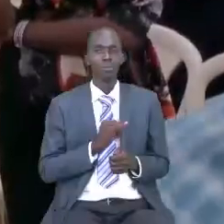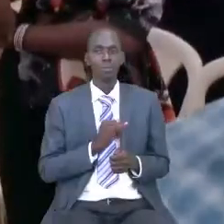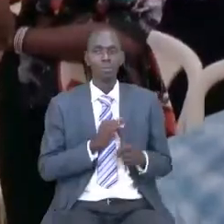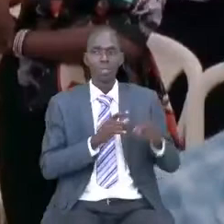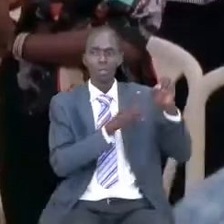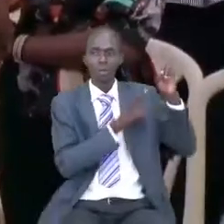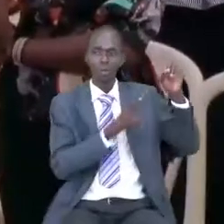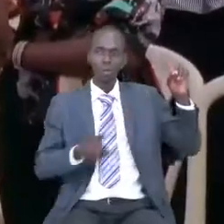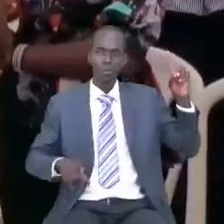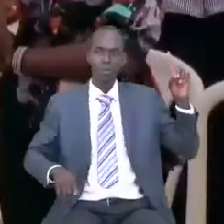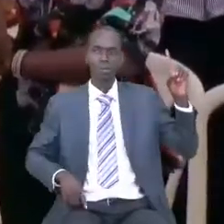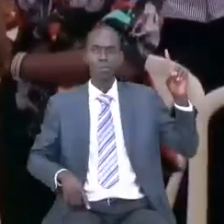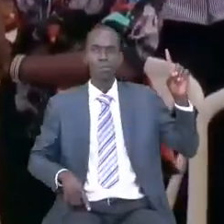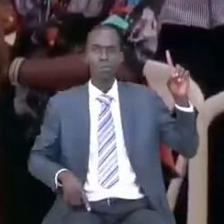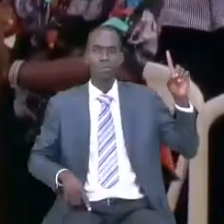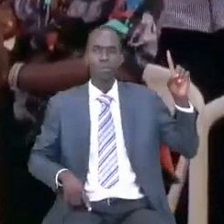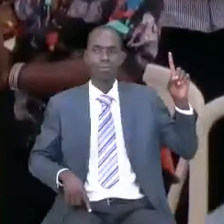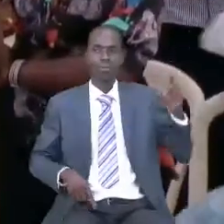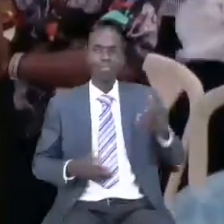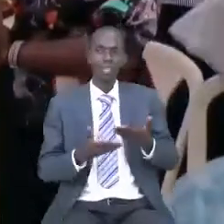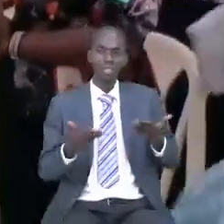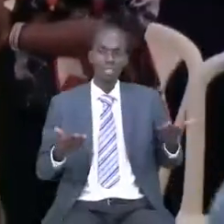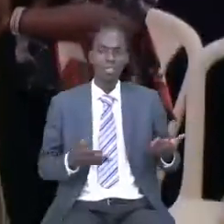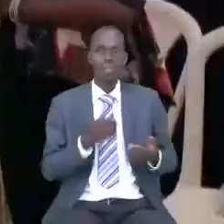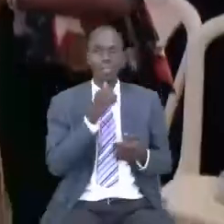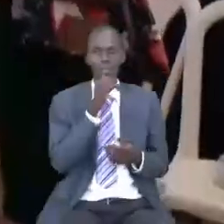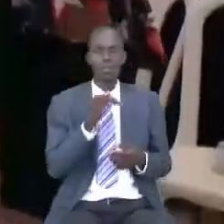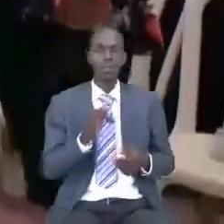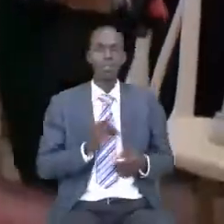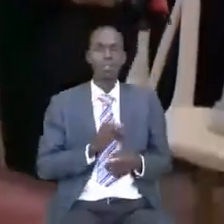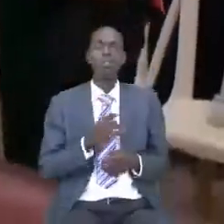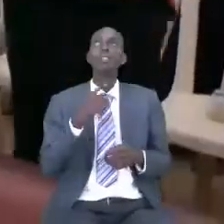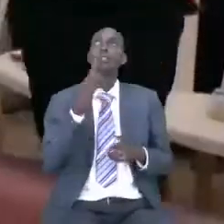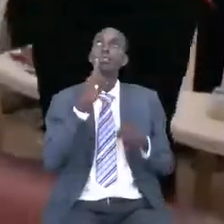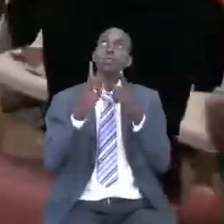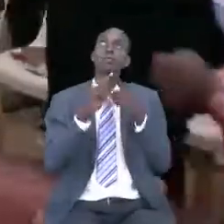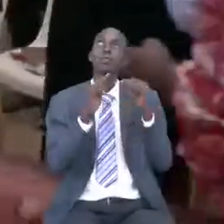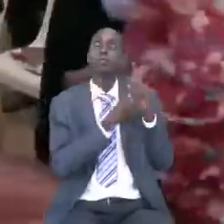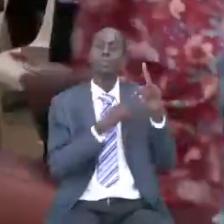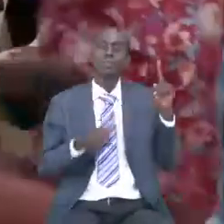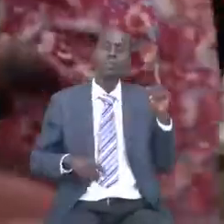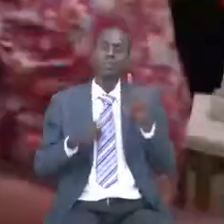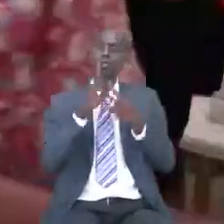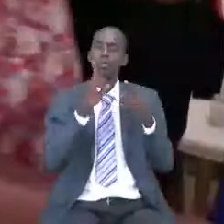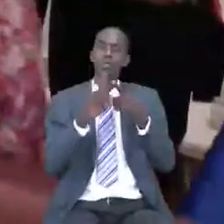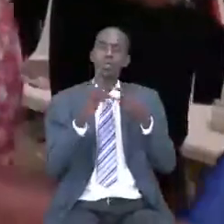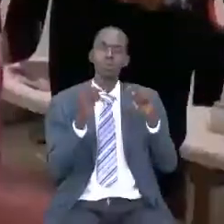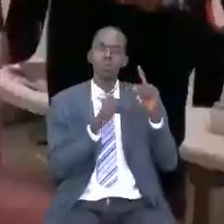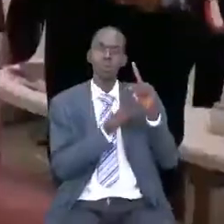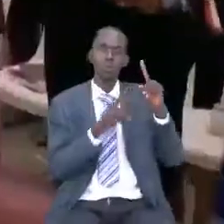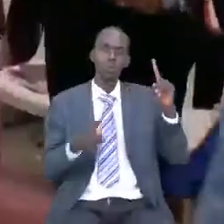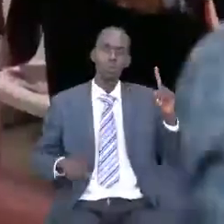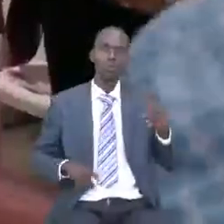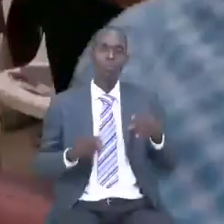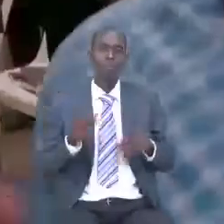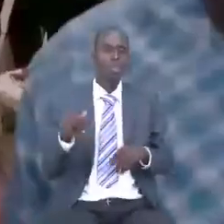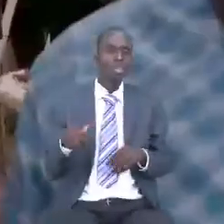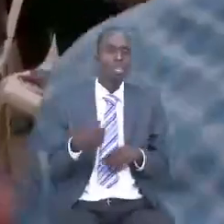Lord, here am I. Tell the Lord, tell the Lord, tell the Lord. Any